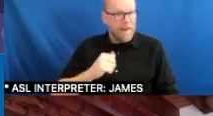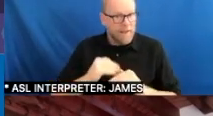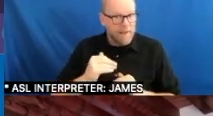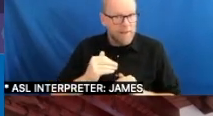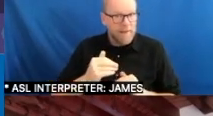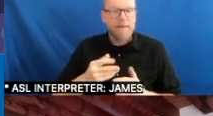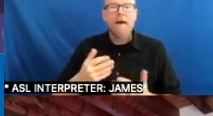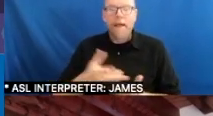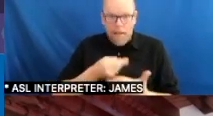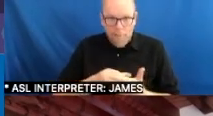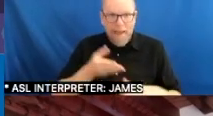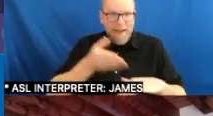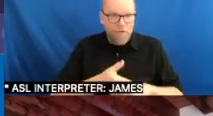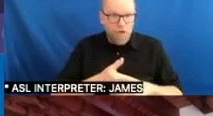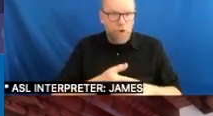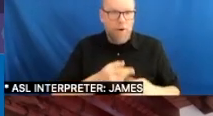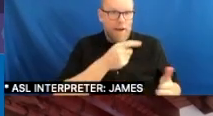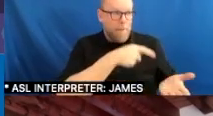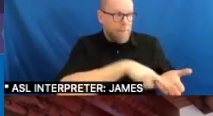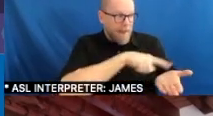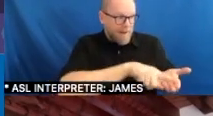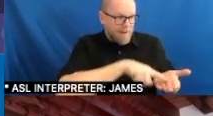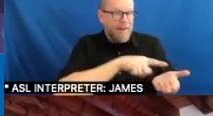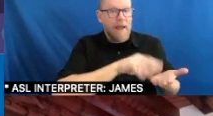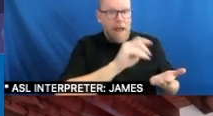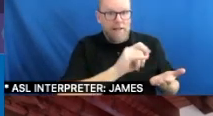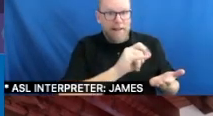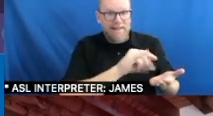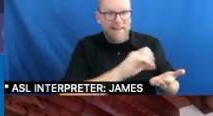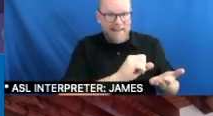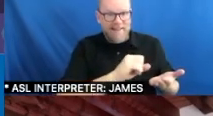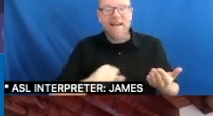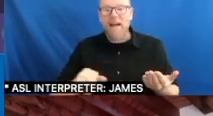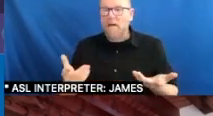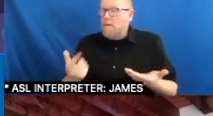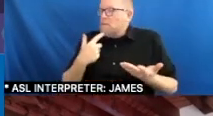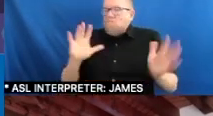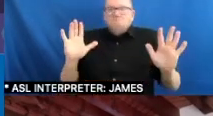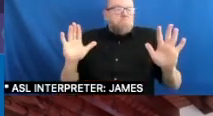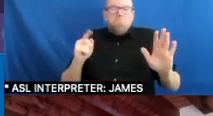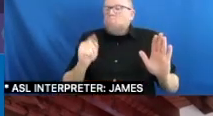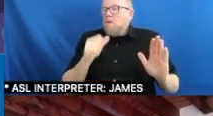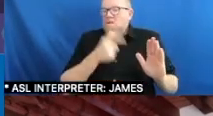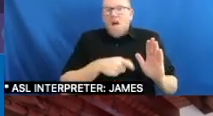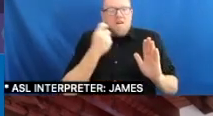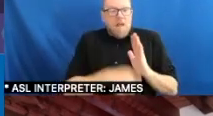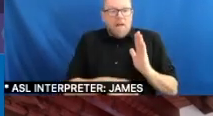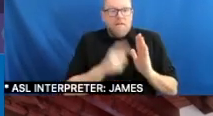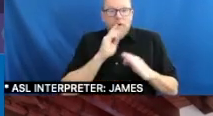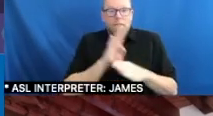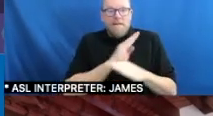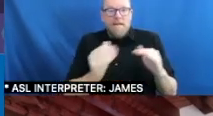expenses generated by members is the stuff that you can say, we're not going to get taxed on this at the entity level, which means